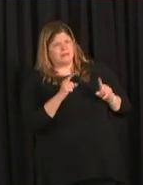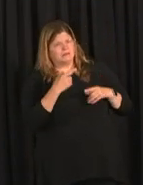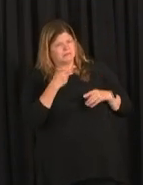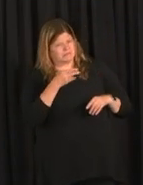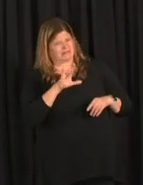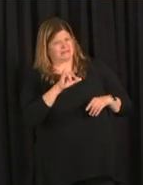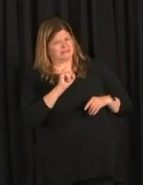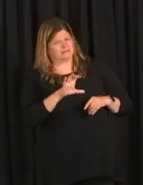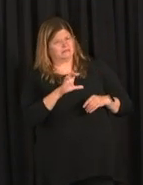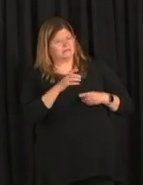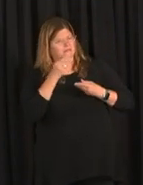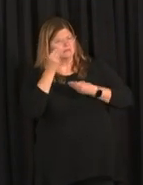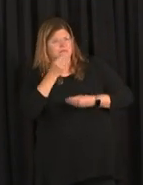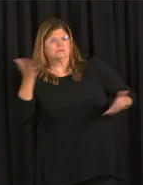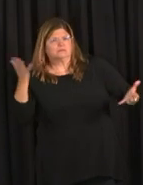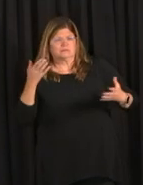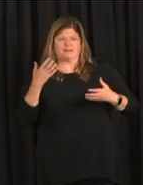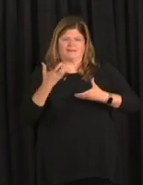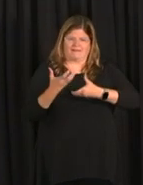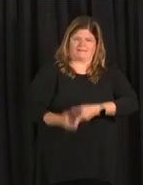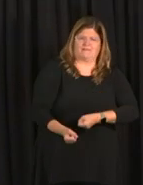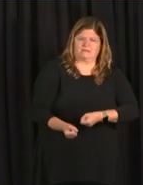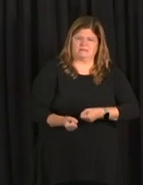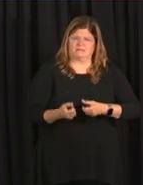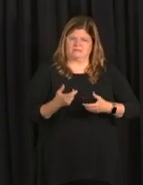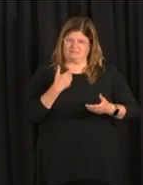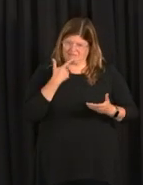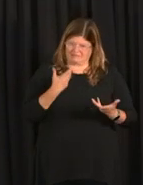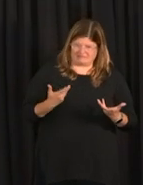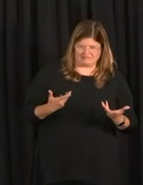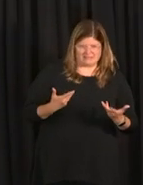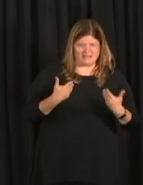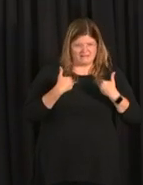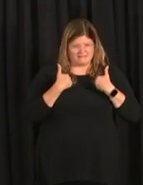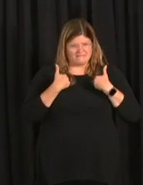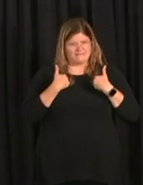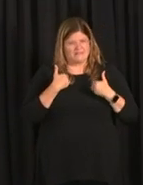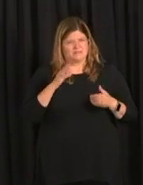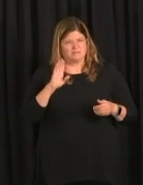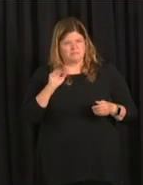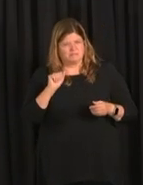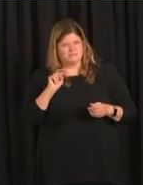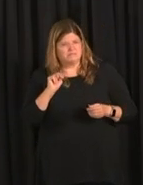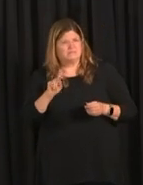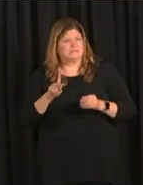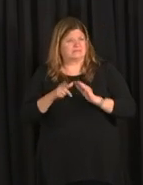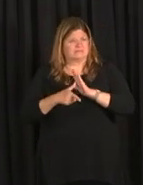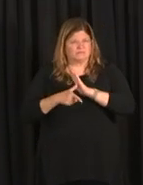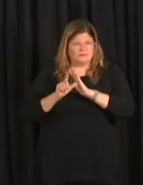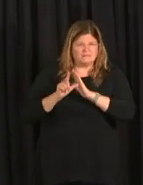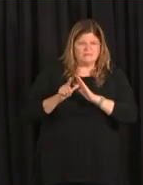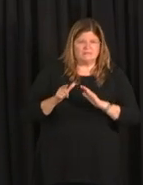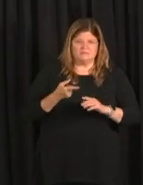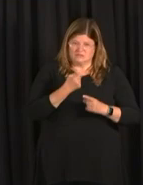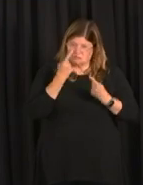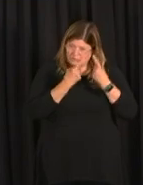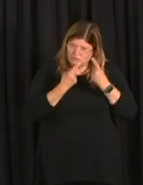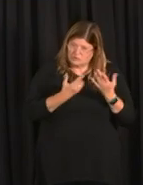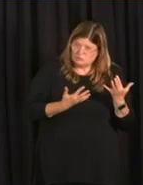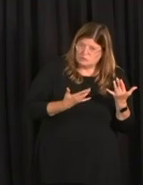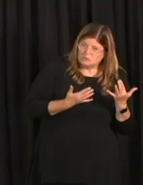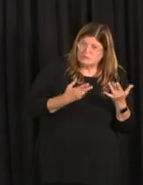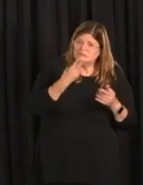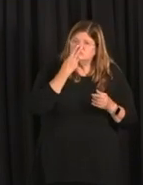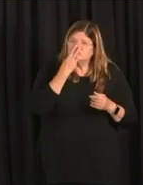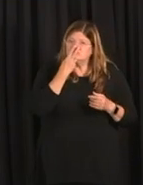after recent Jack Evans, we have this Vega review with Rashad Young's involvement. Have you considered waiting to see what